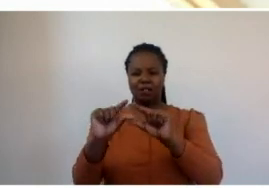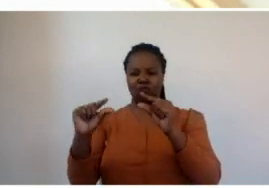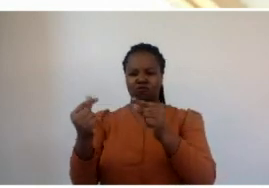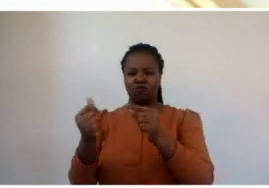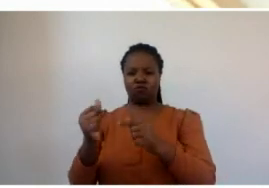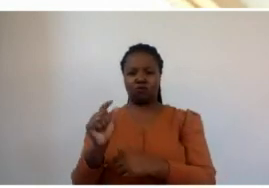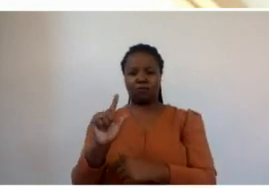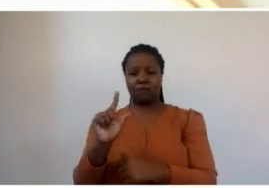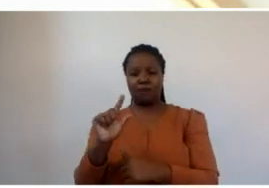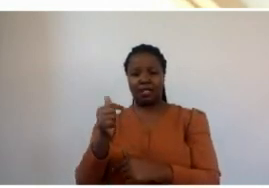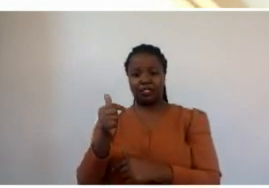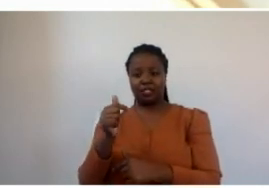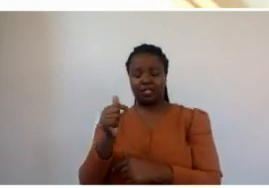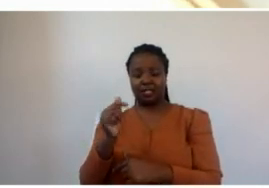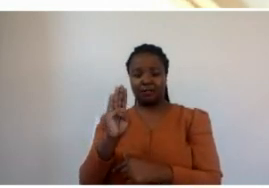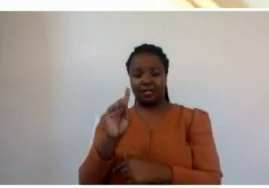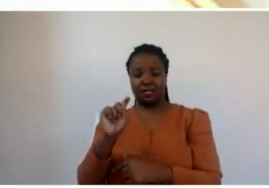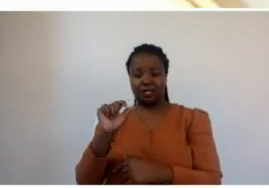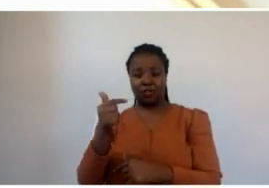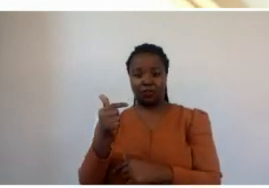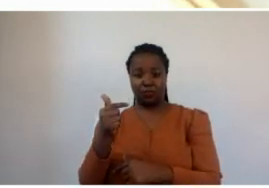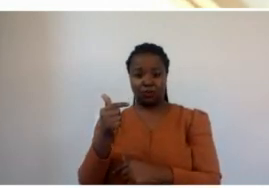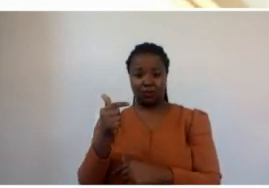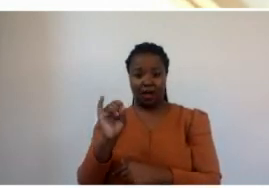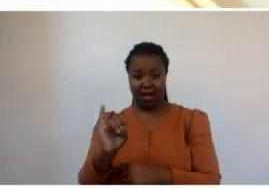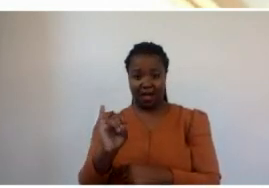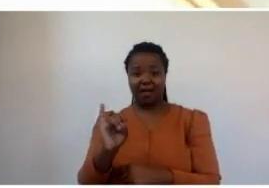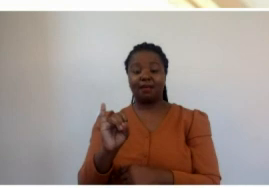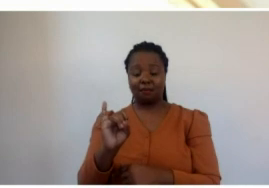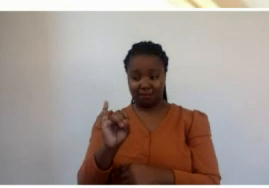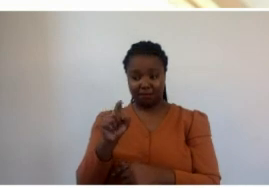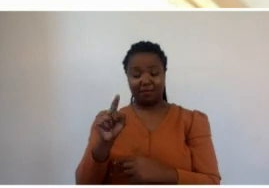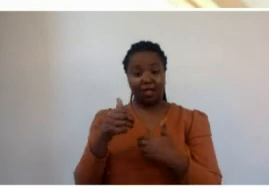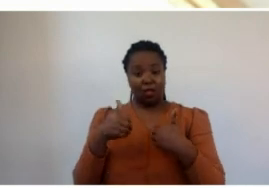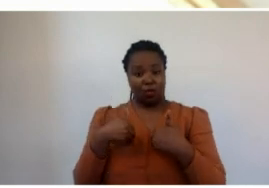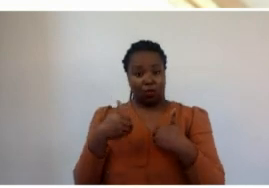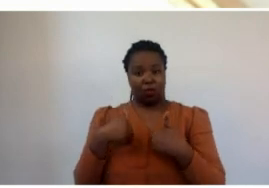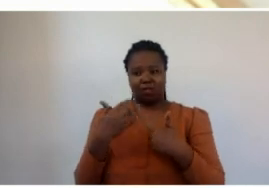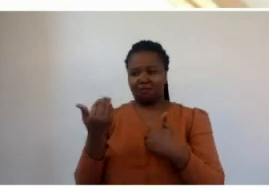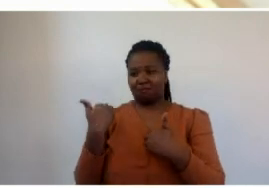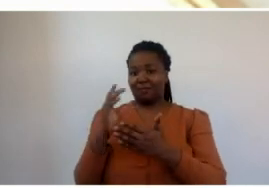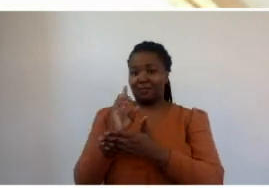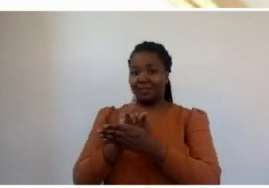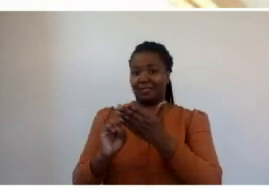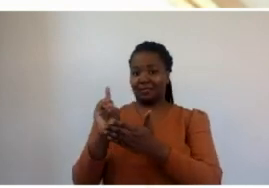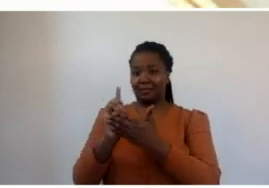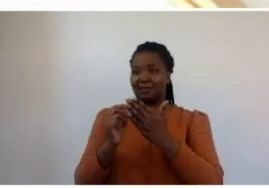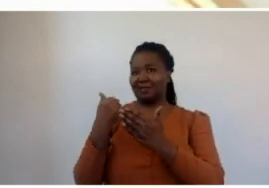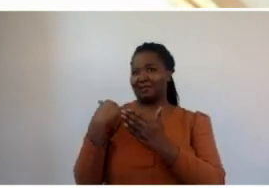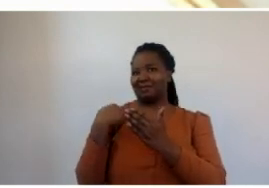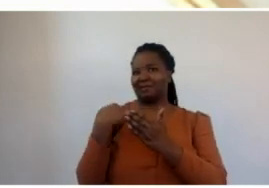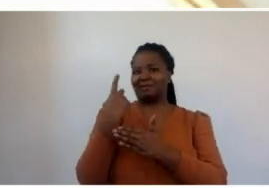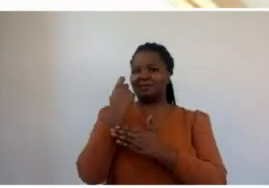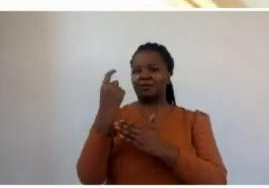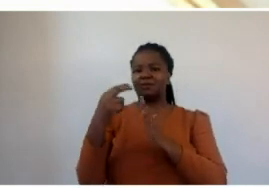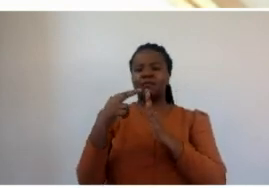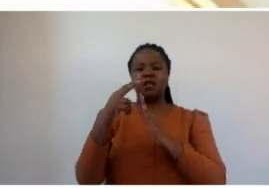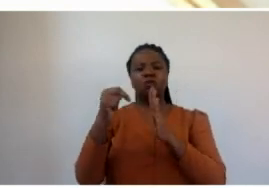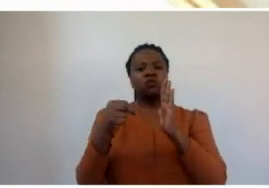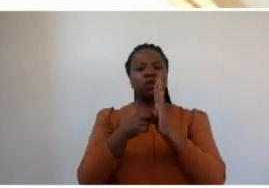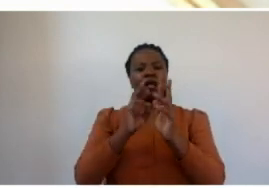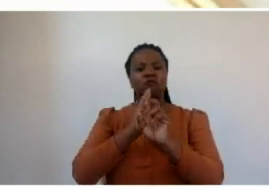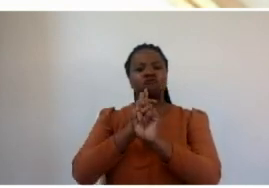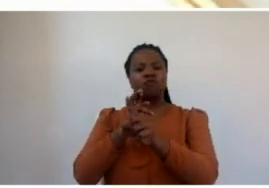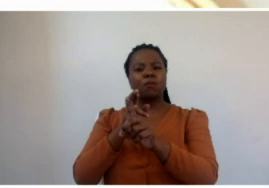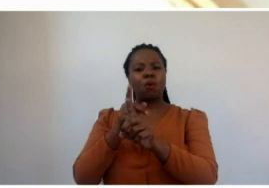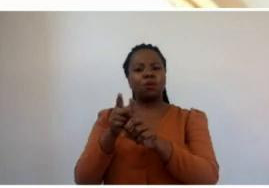LGBTQI youth. One of the most startling figures from the report is from New Zealand, where LGBTQI students were